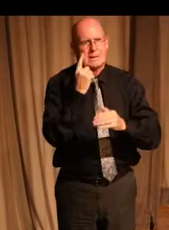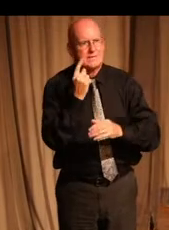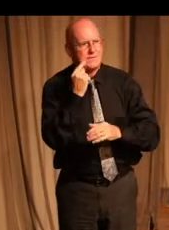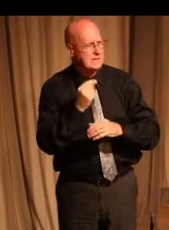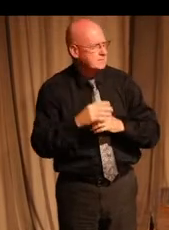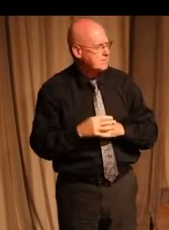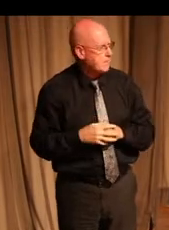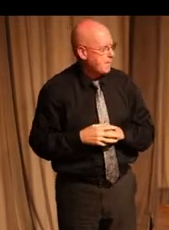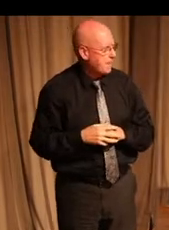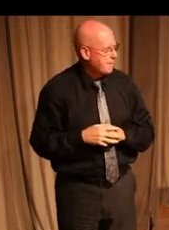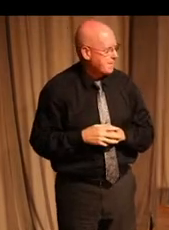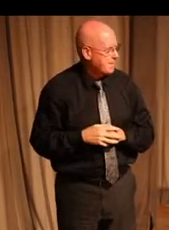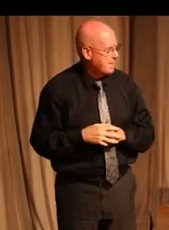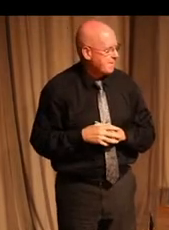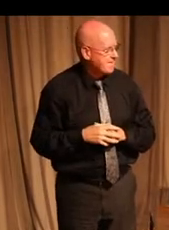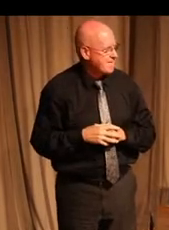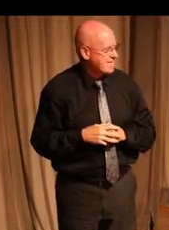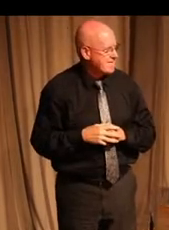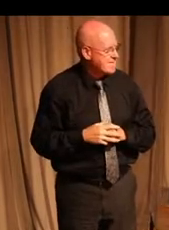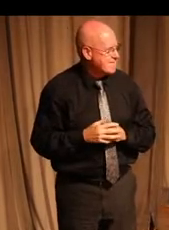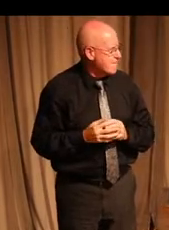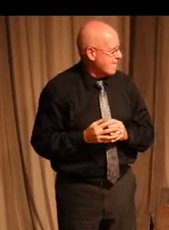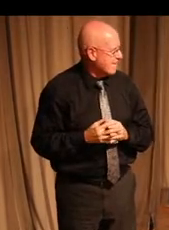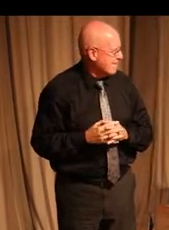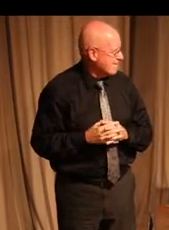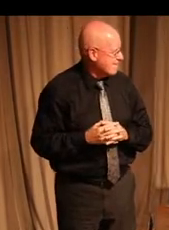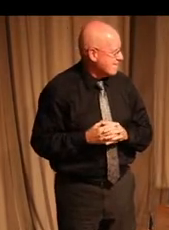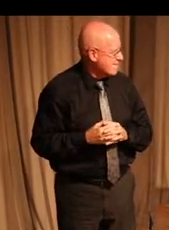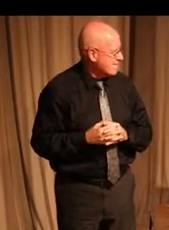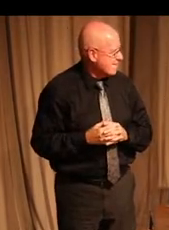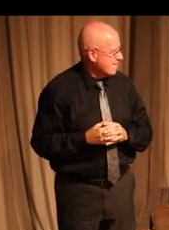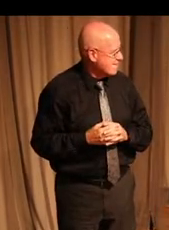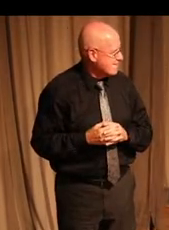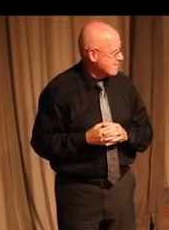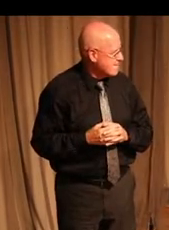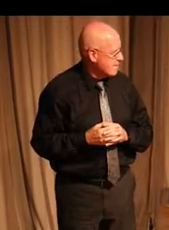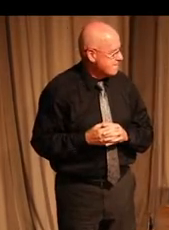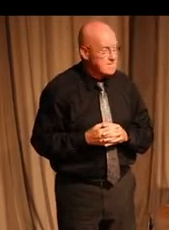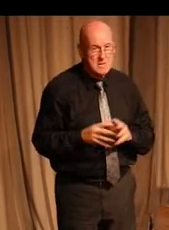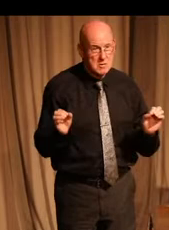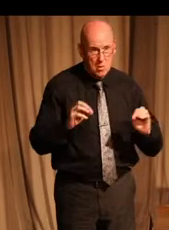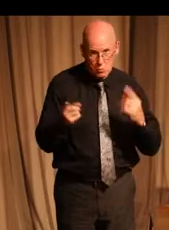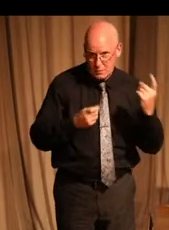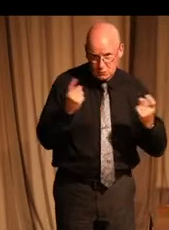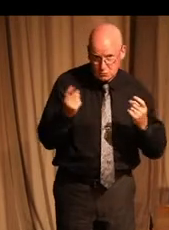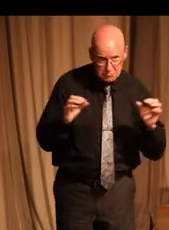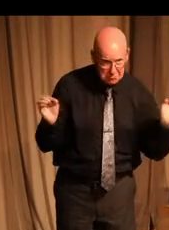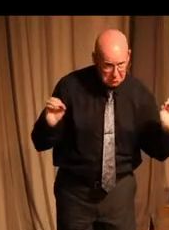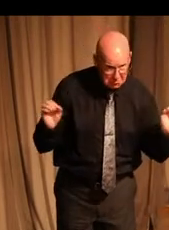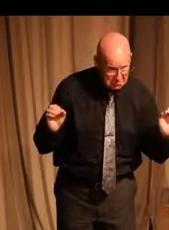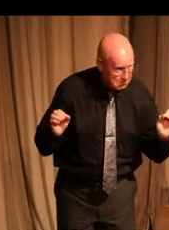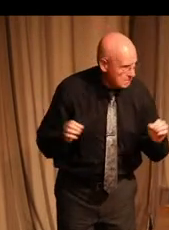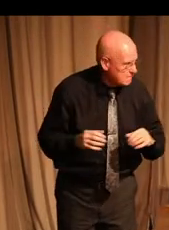So I think Annouchka is going to close us out then. But no, but if there is no more question,